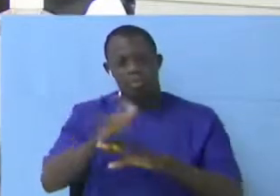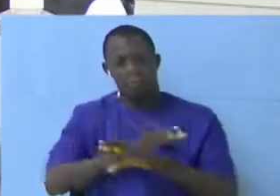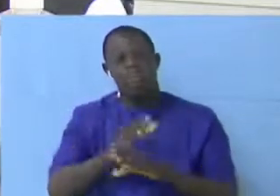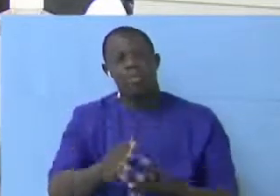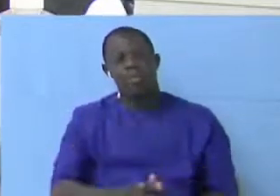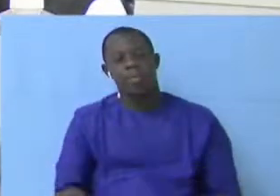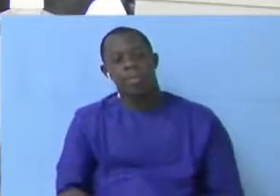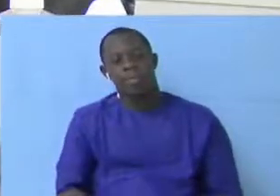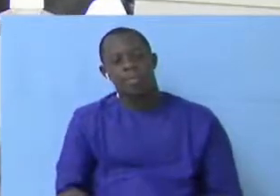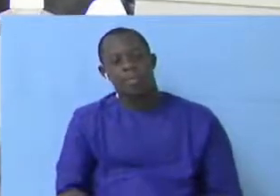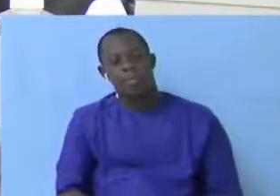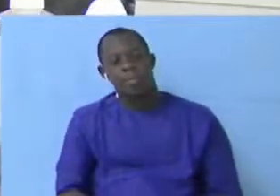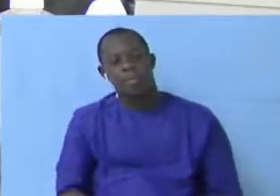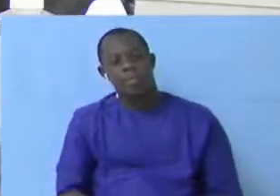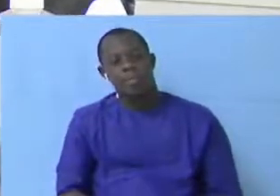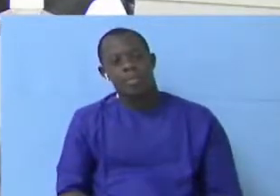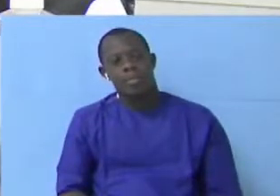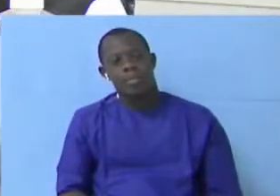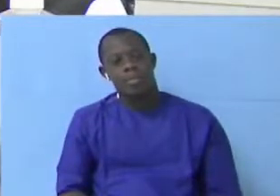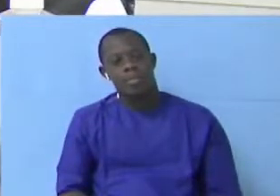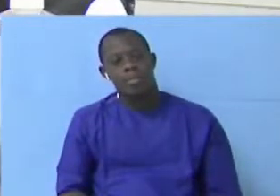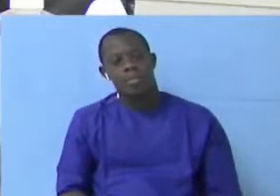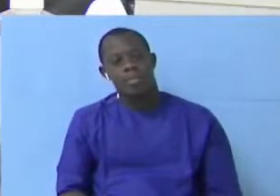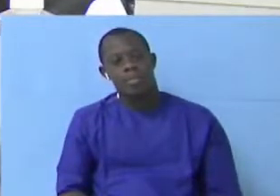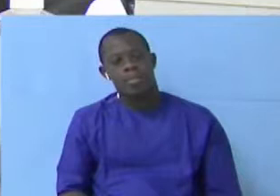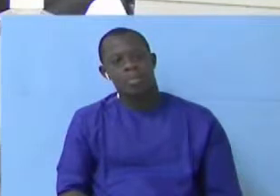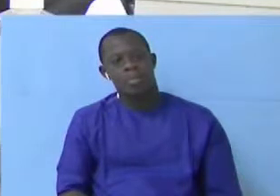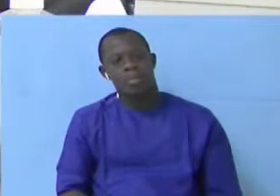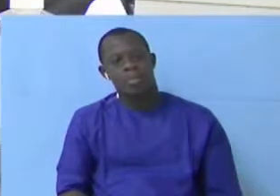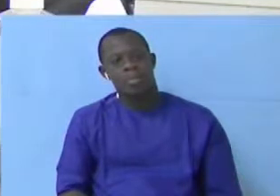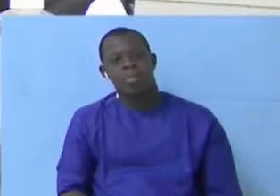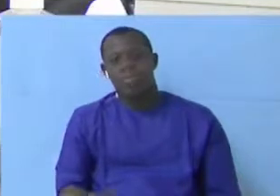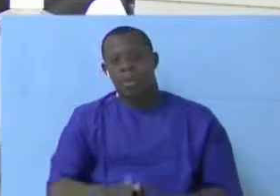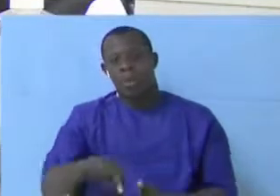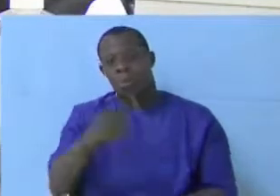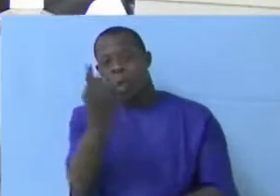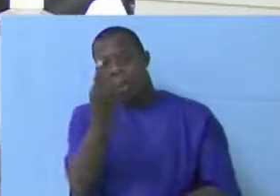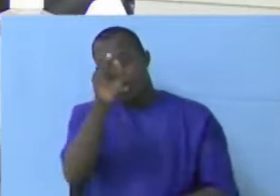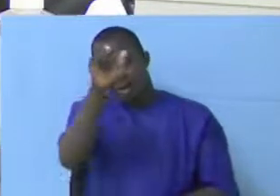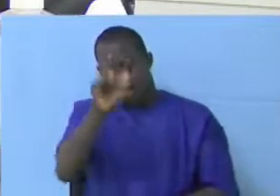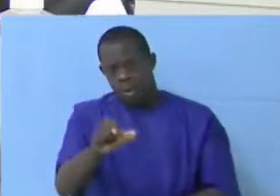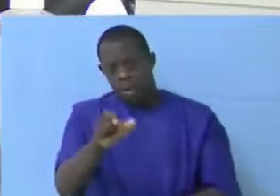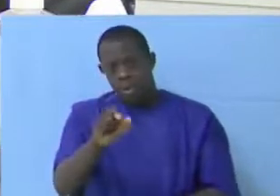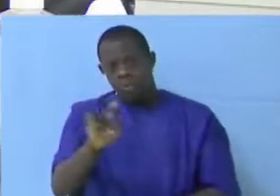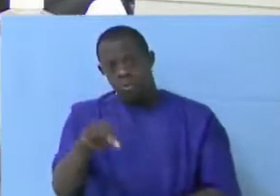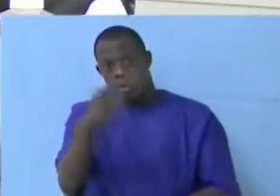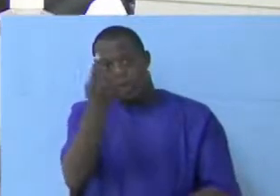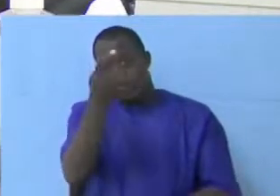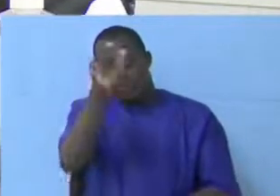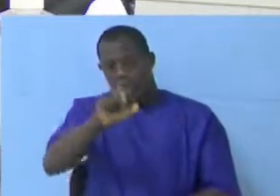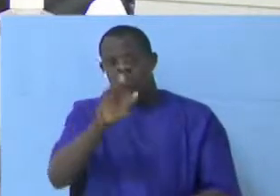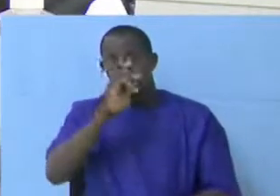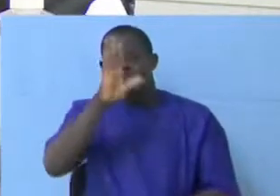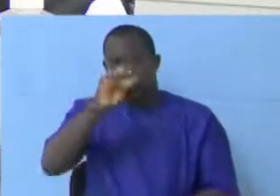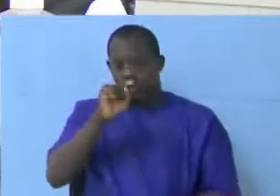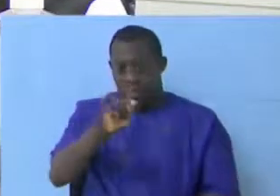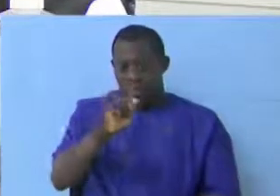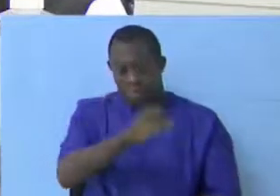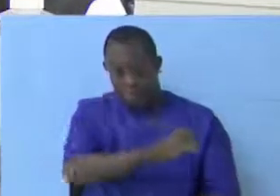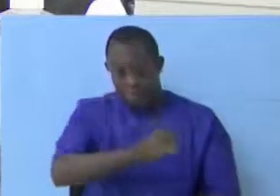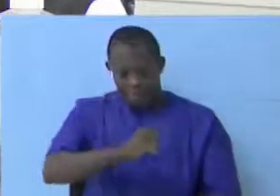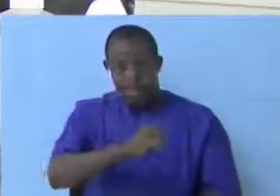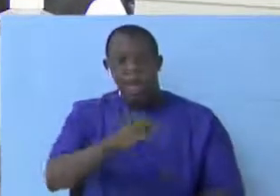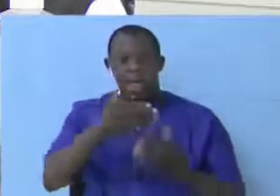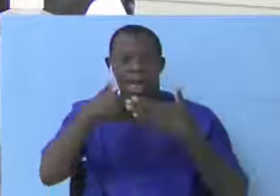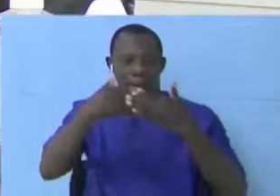And that one of the culprits, or one of the alleged perpetrators of the act was already